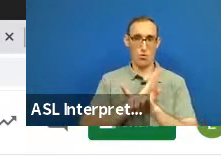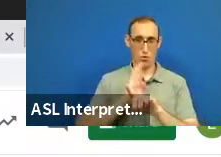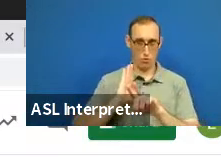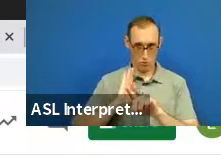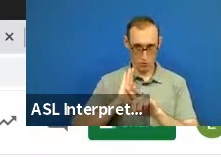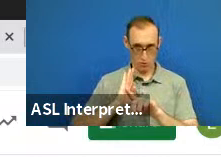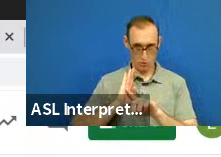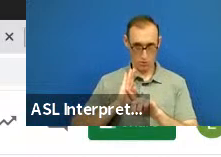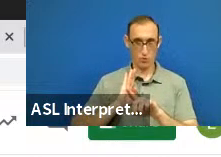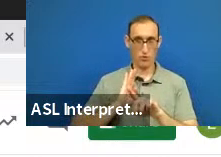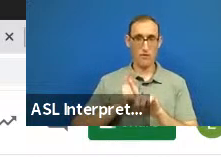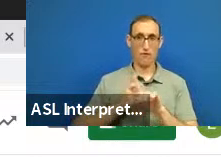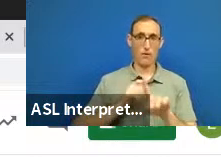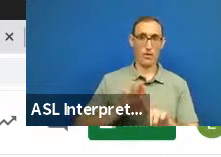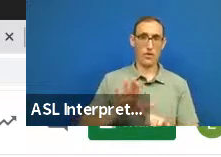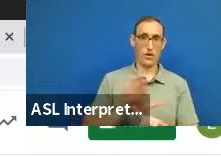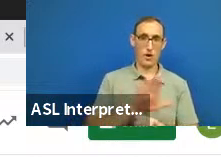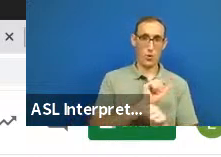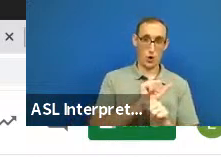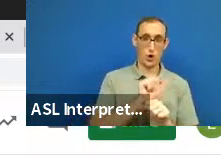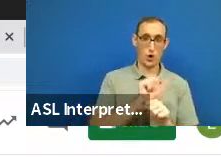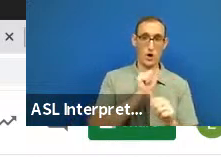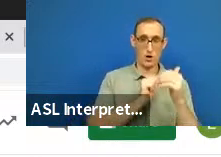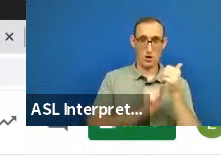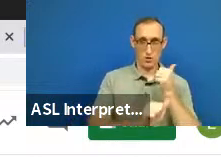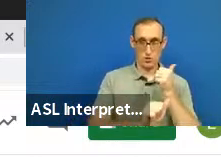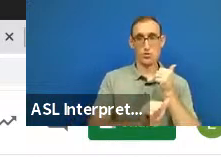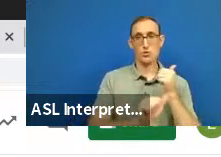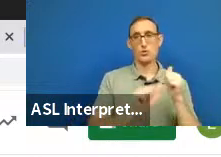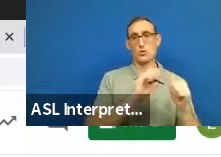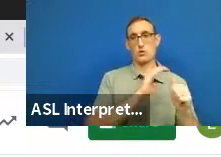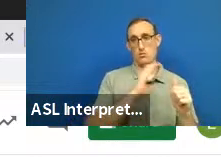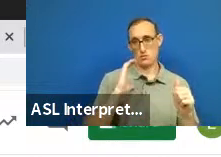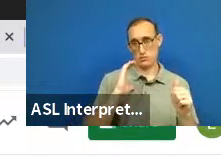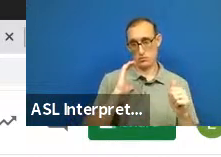their work in that committee structure.